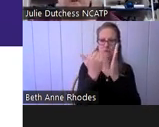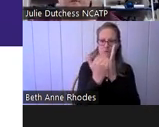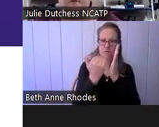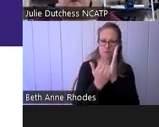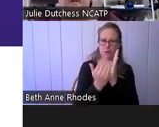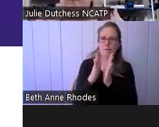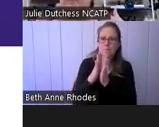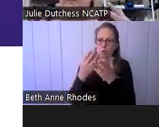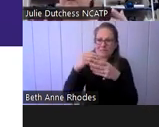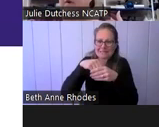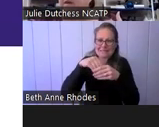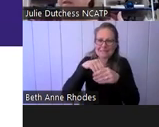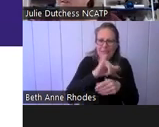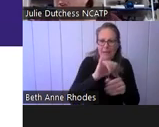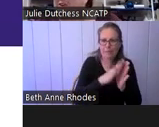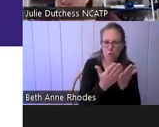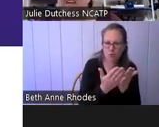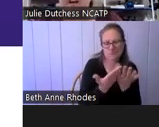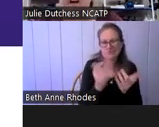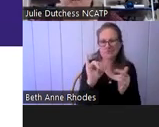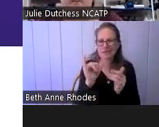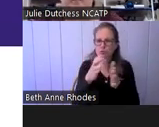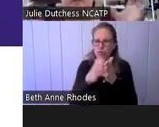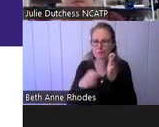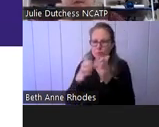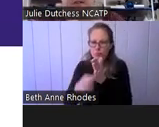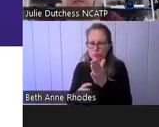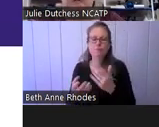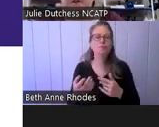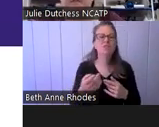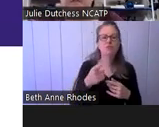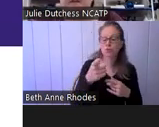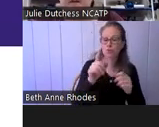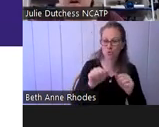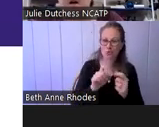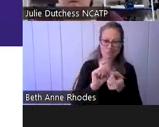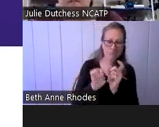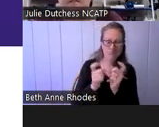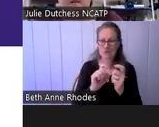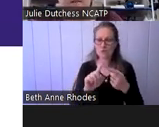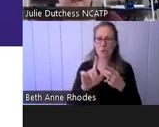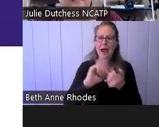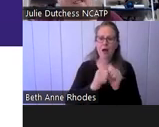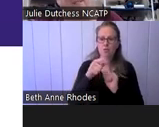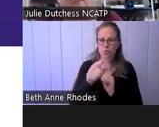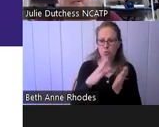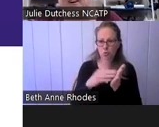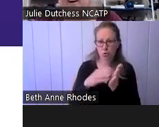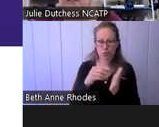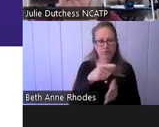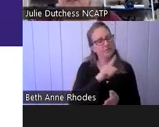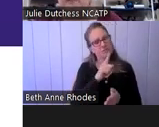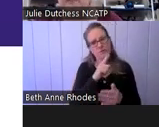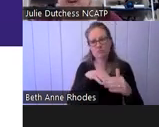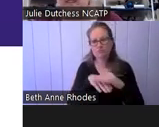notebook. So you can have all those different ways that you learn included in your notes. It's accessible